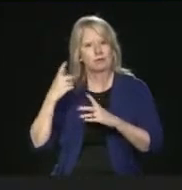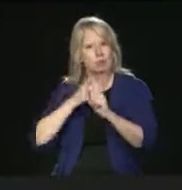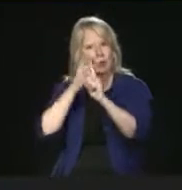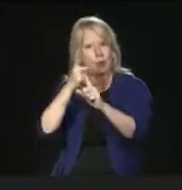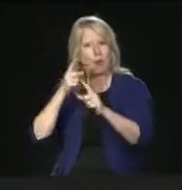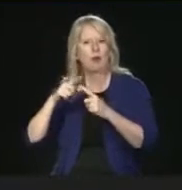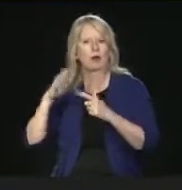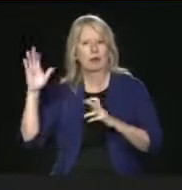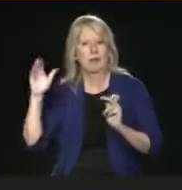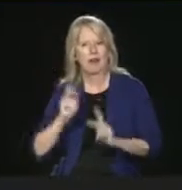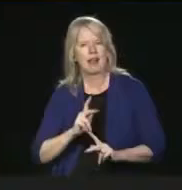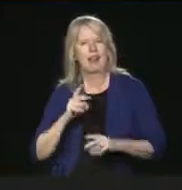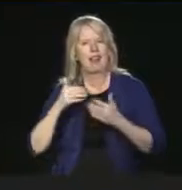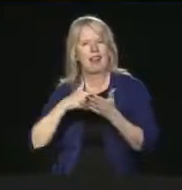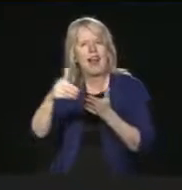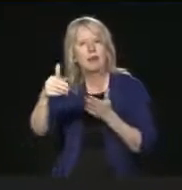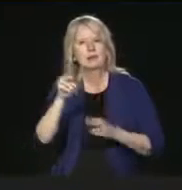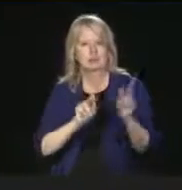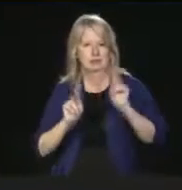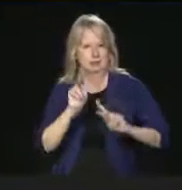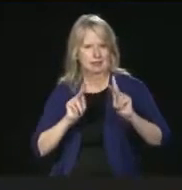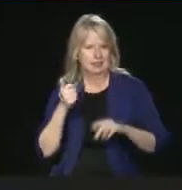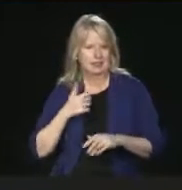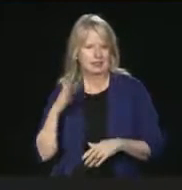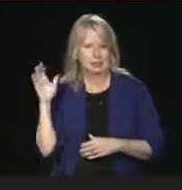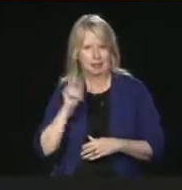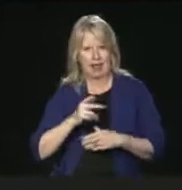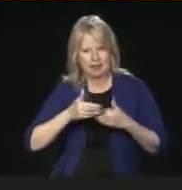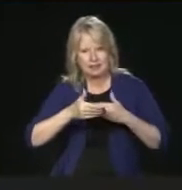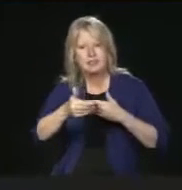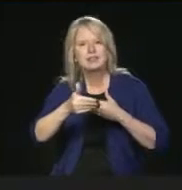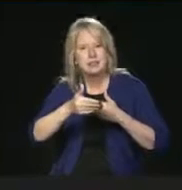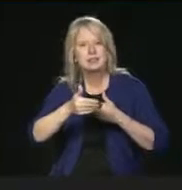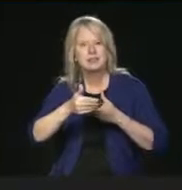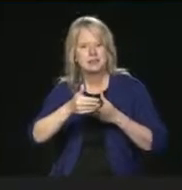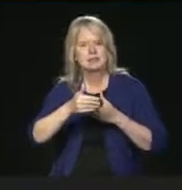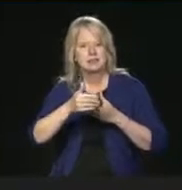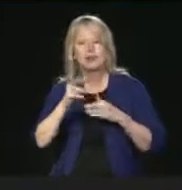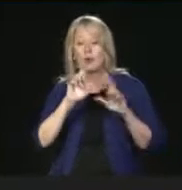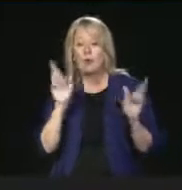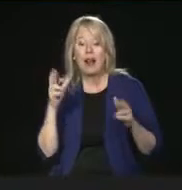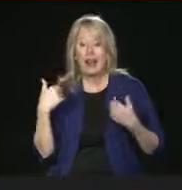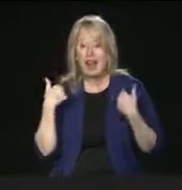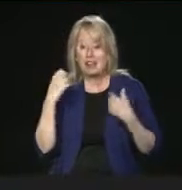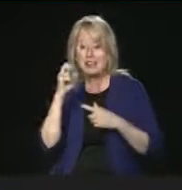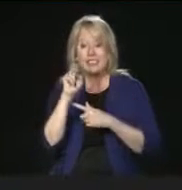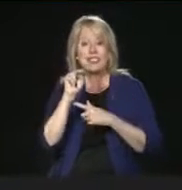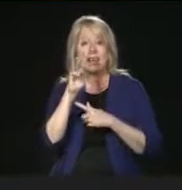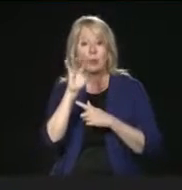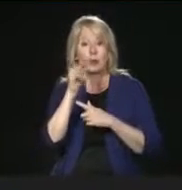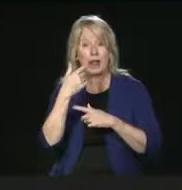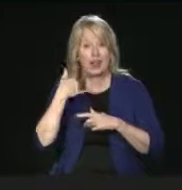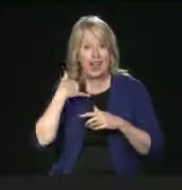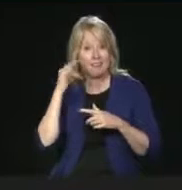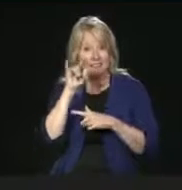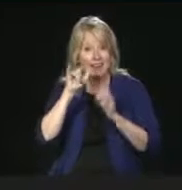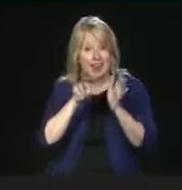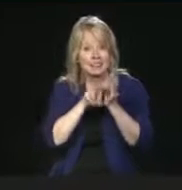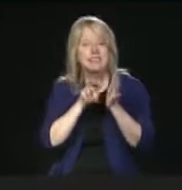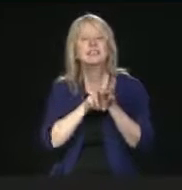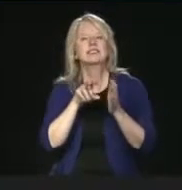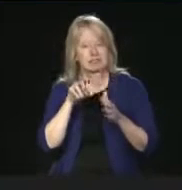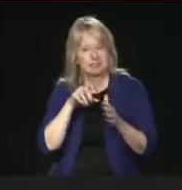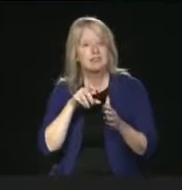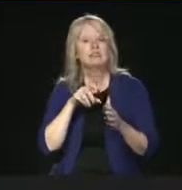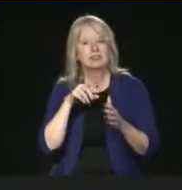coming days. And when there are still places on Sunwing, that company is offering